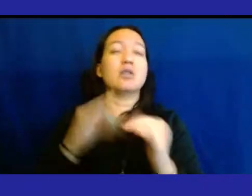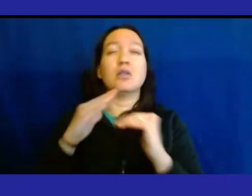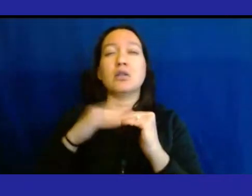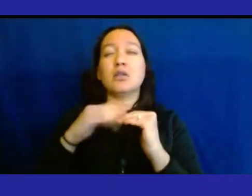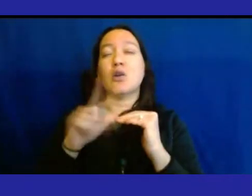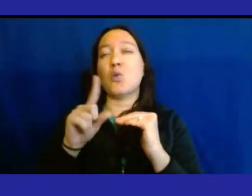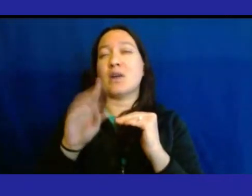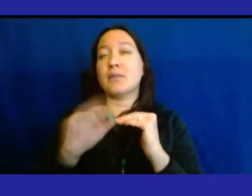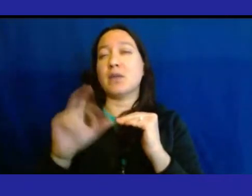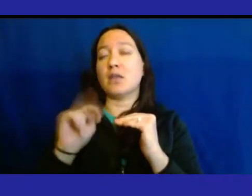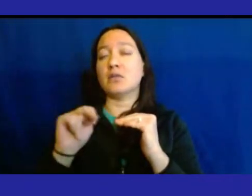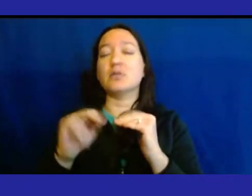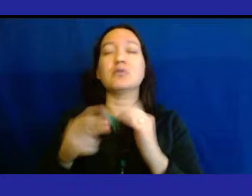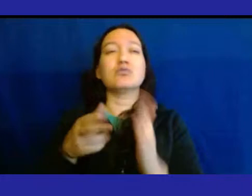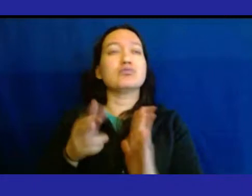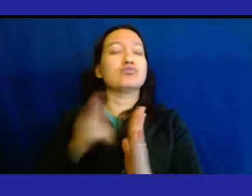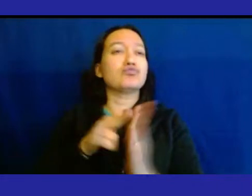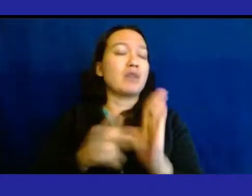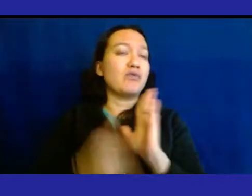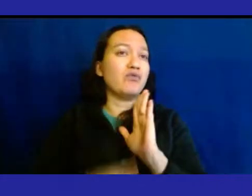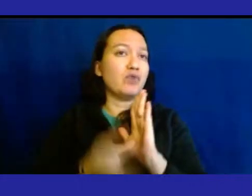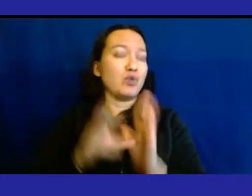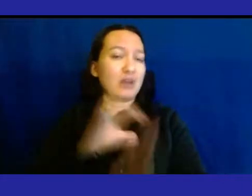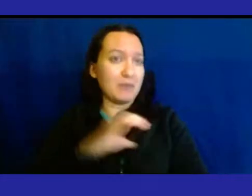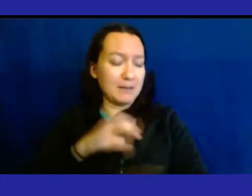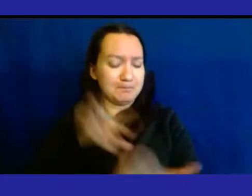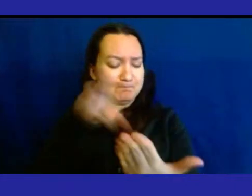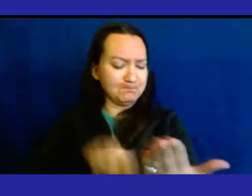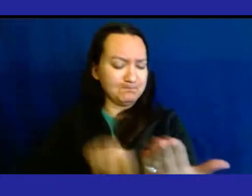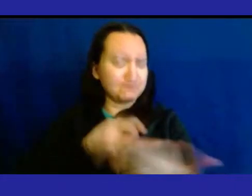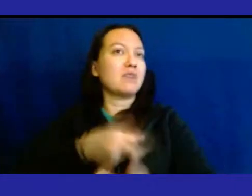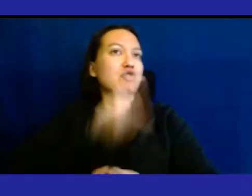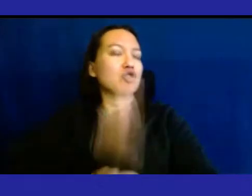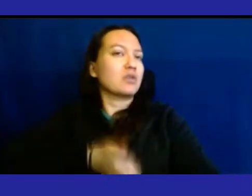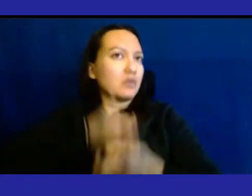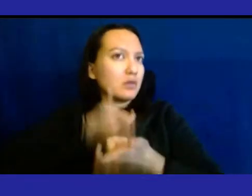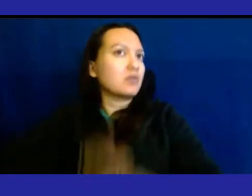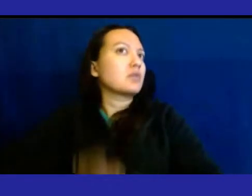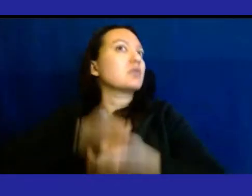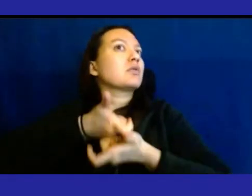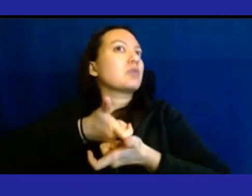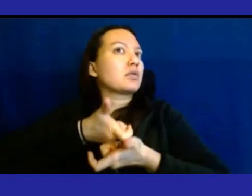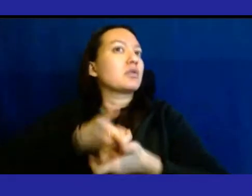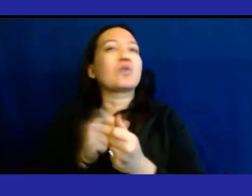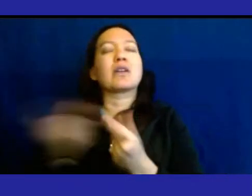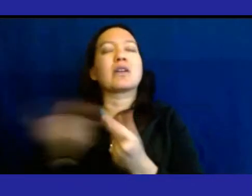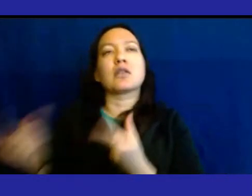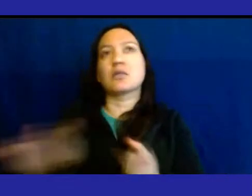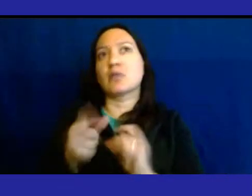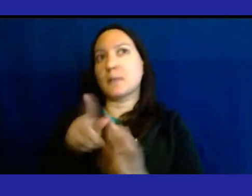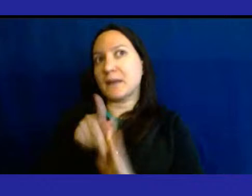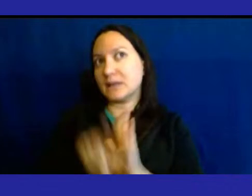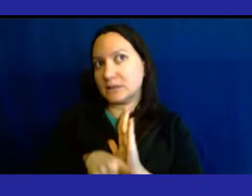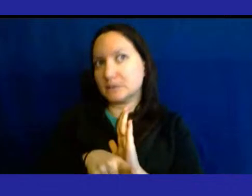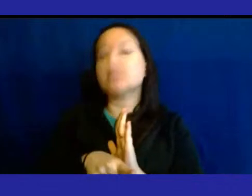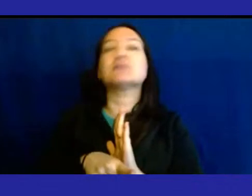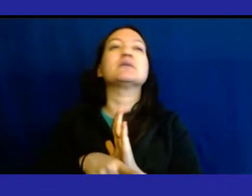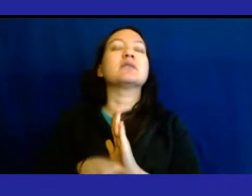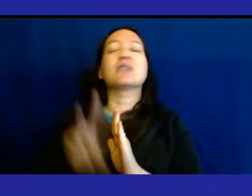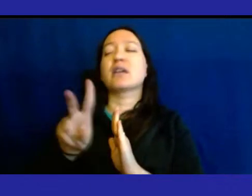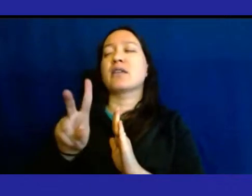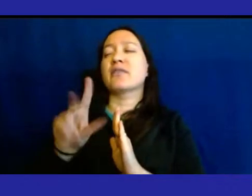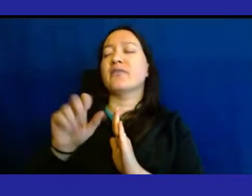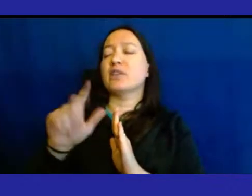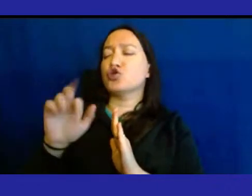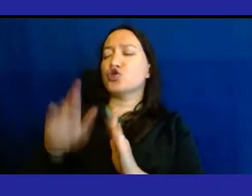by our contract review committee to ensure compliance with our procurement policy and our vendor diversity